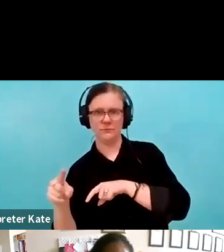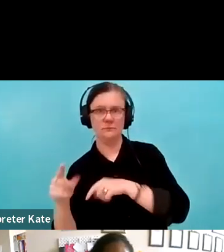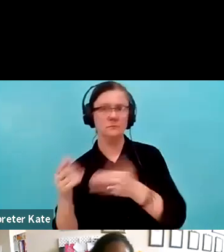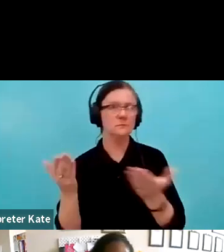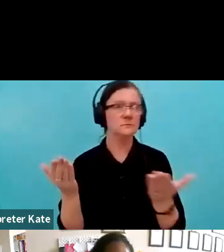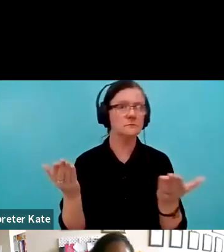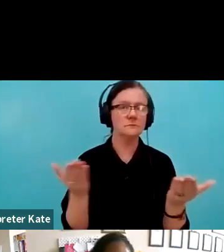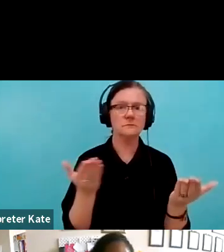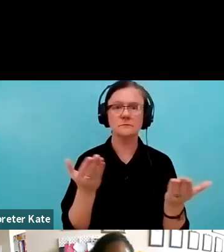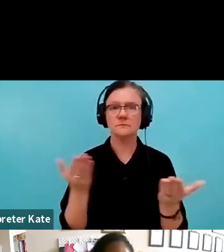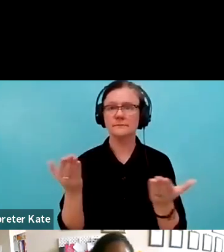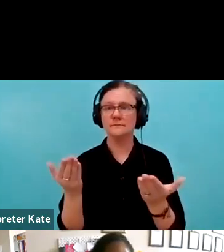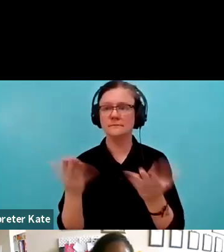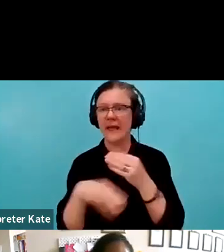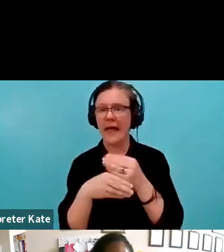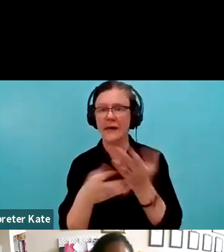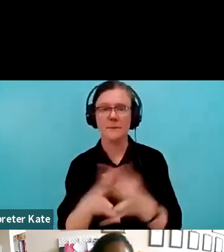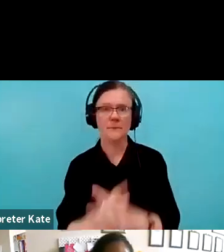to add in, please do.